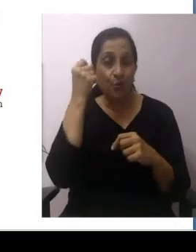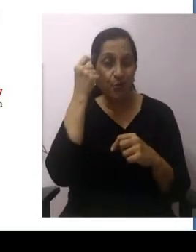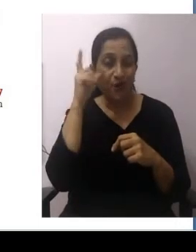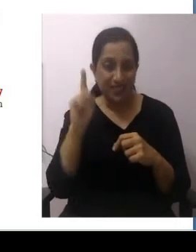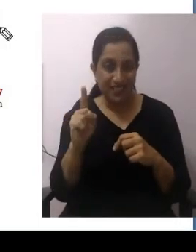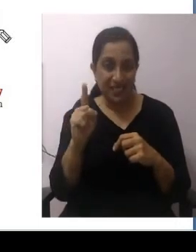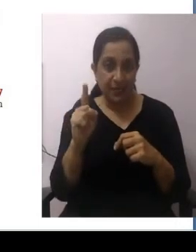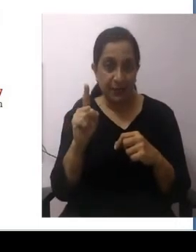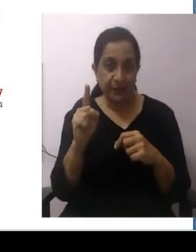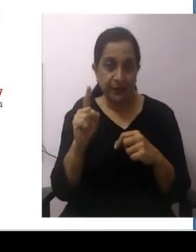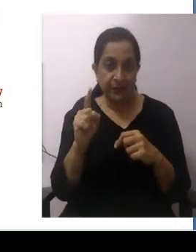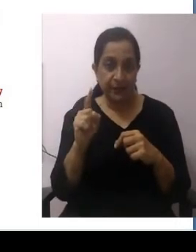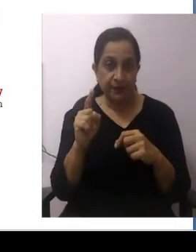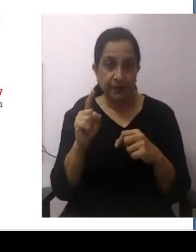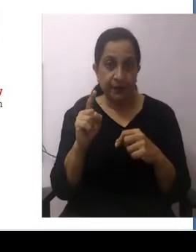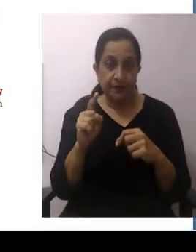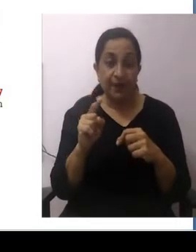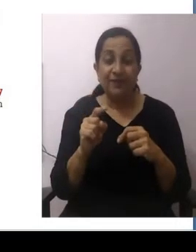elements of